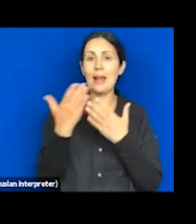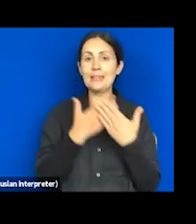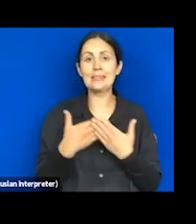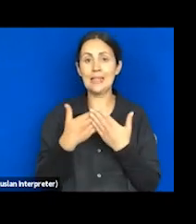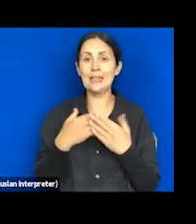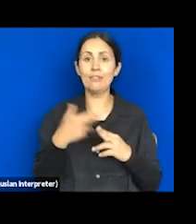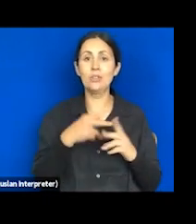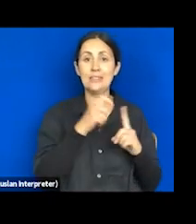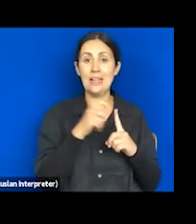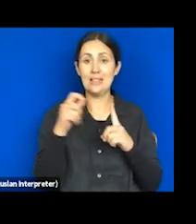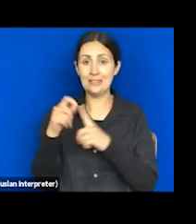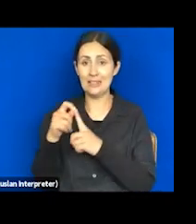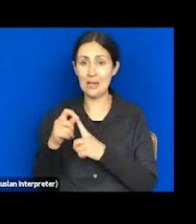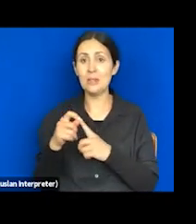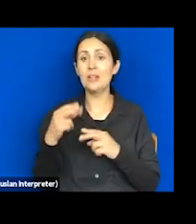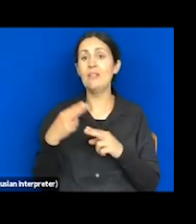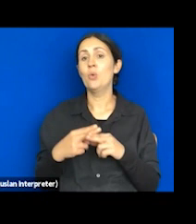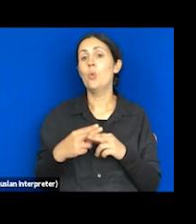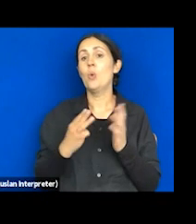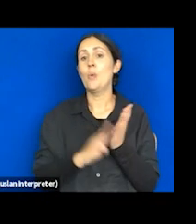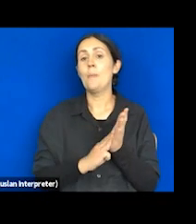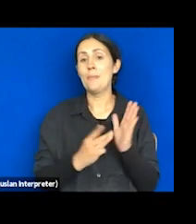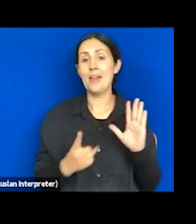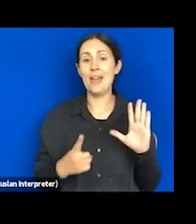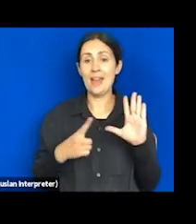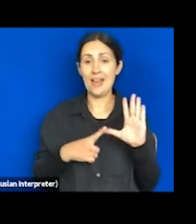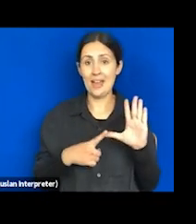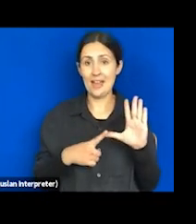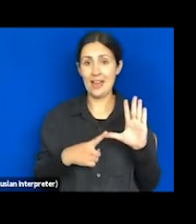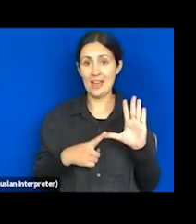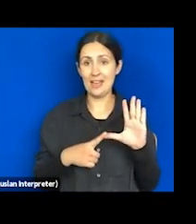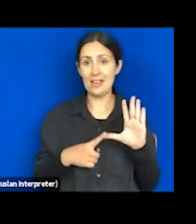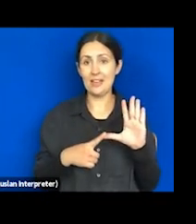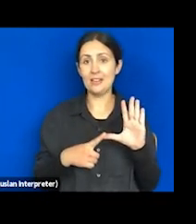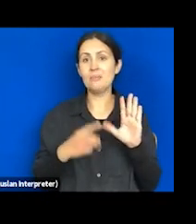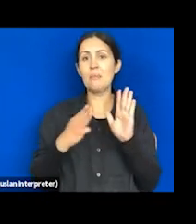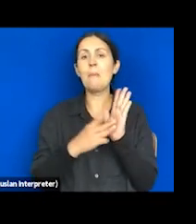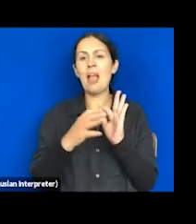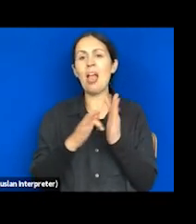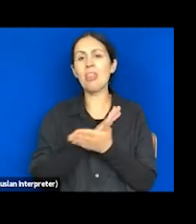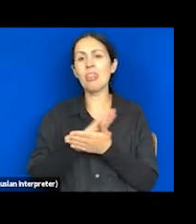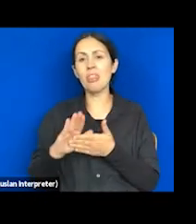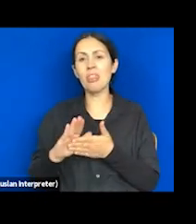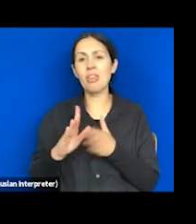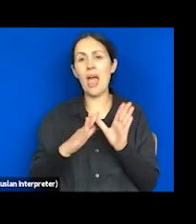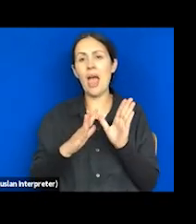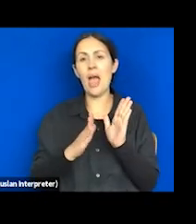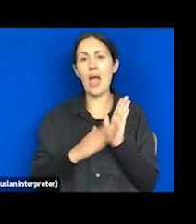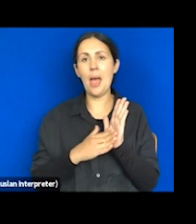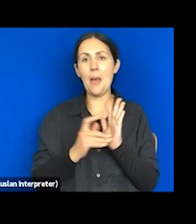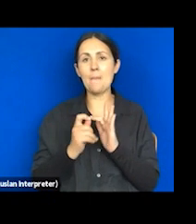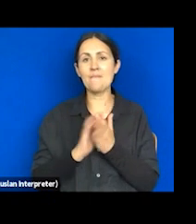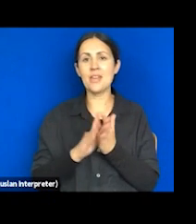just about to start the process of a study for psilocybin psychotherapy for methamphetamine dependence. There's a group in